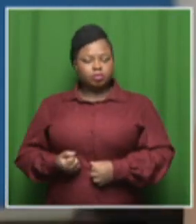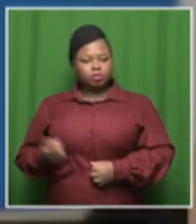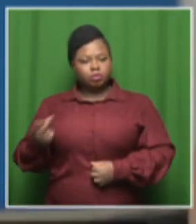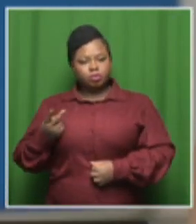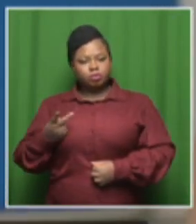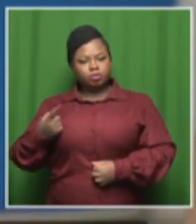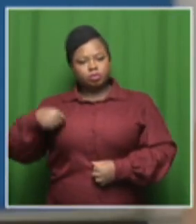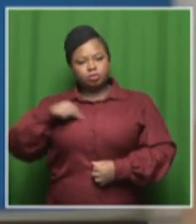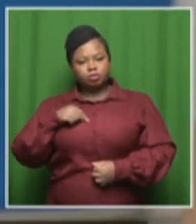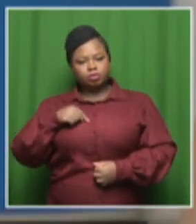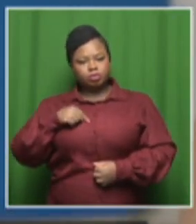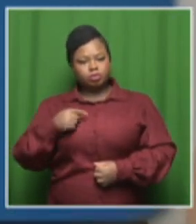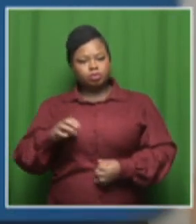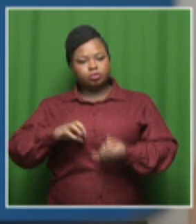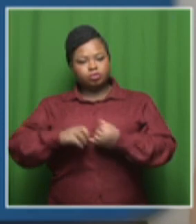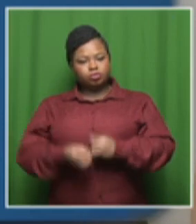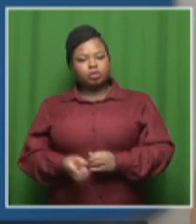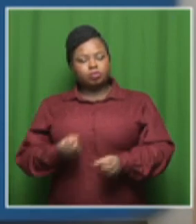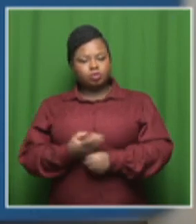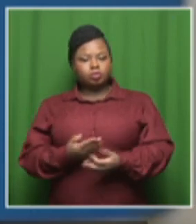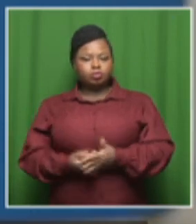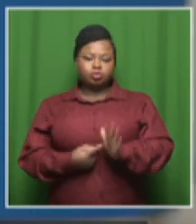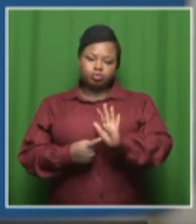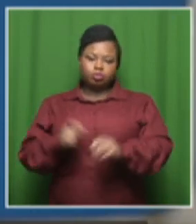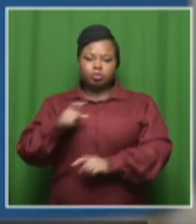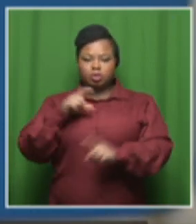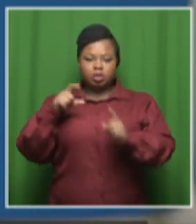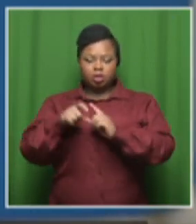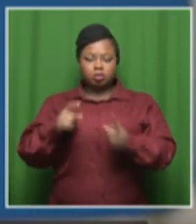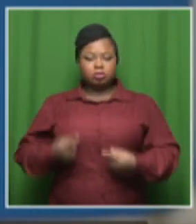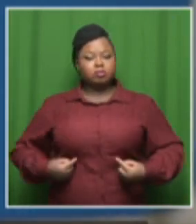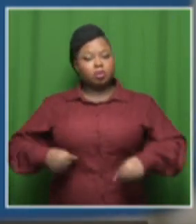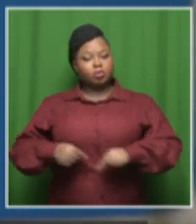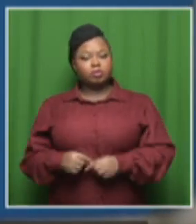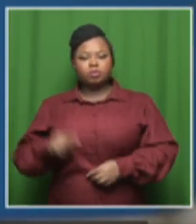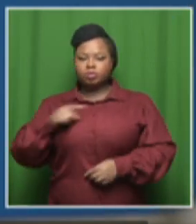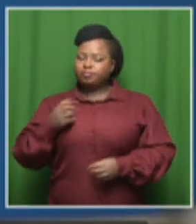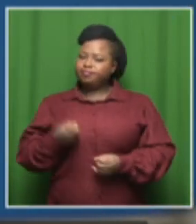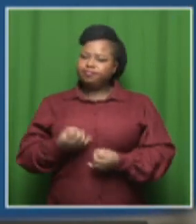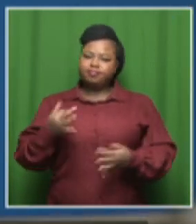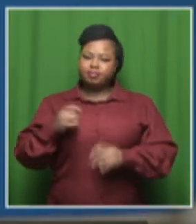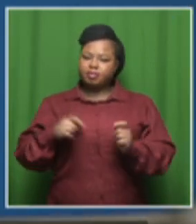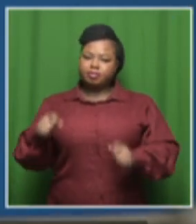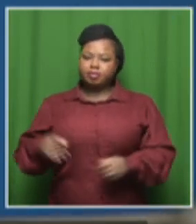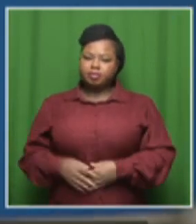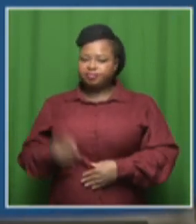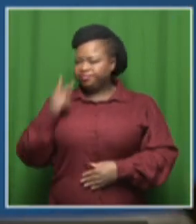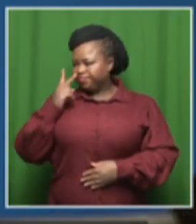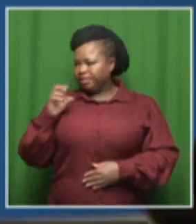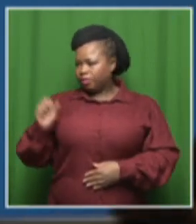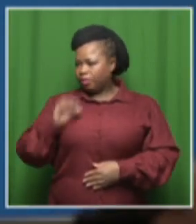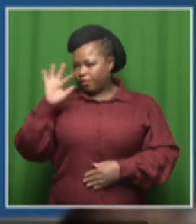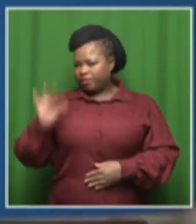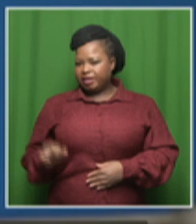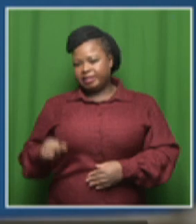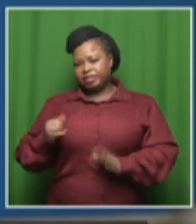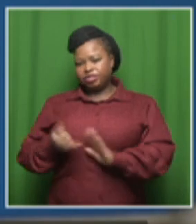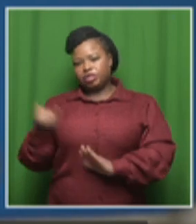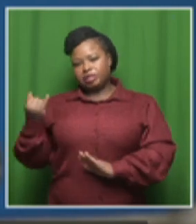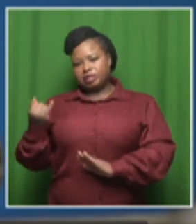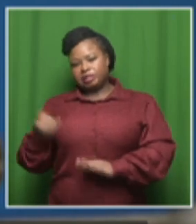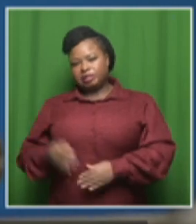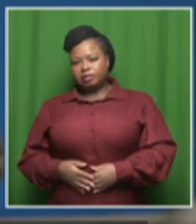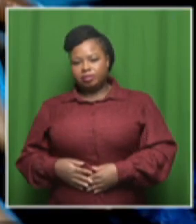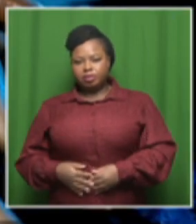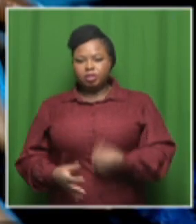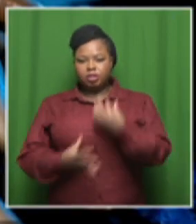from, and just to express our type of culture, because a lot of people see South Africa as just this